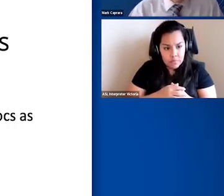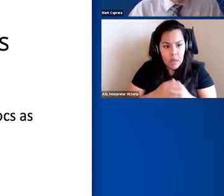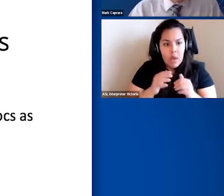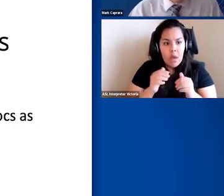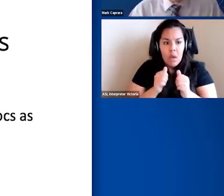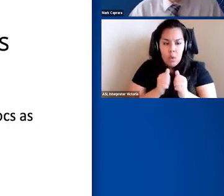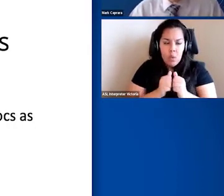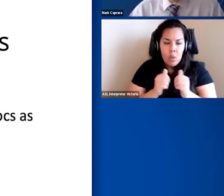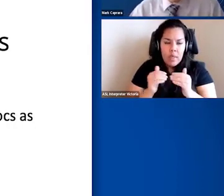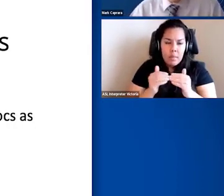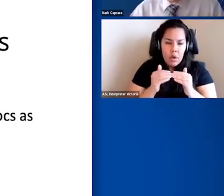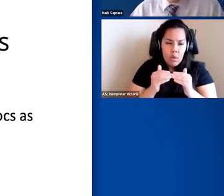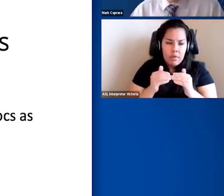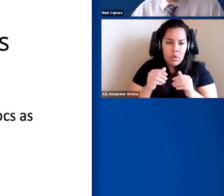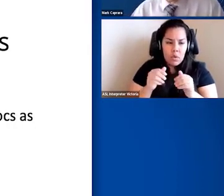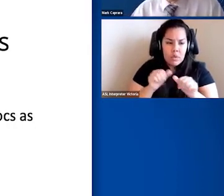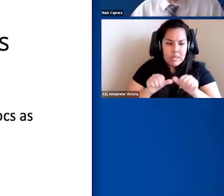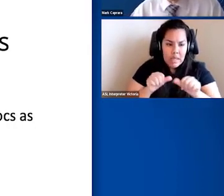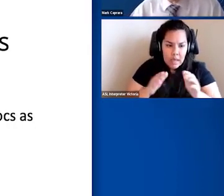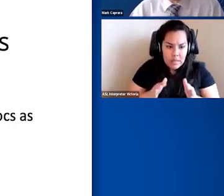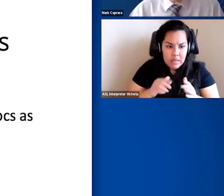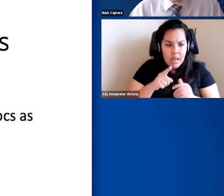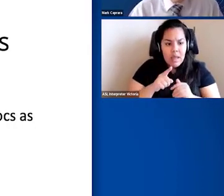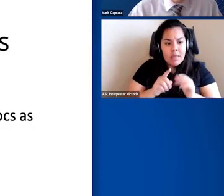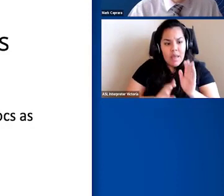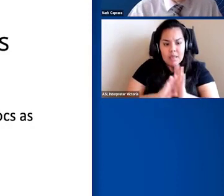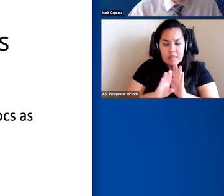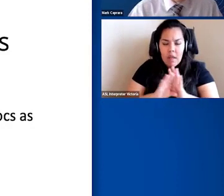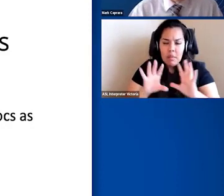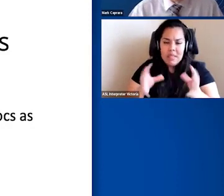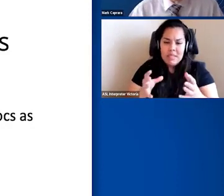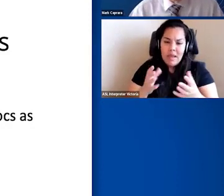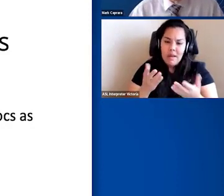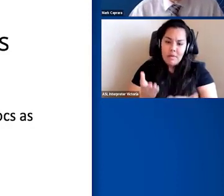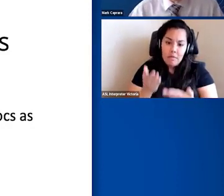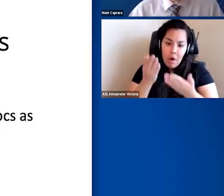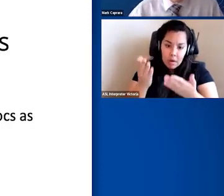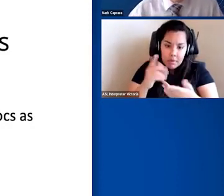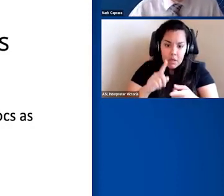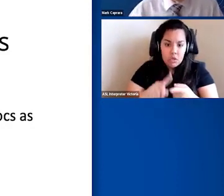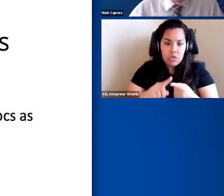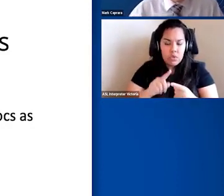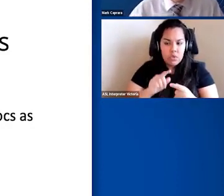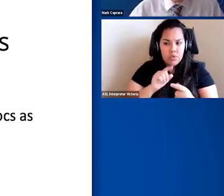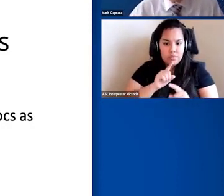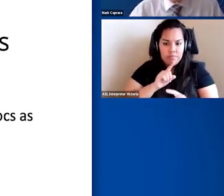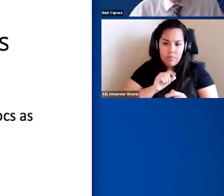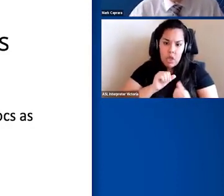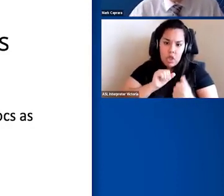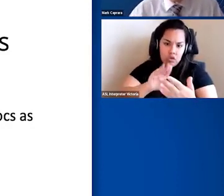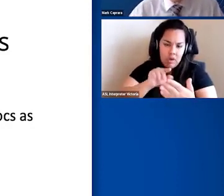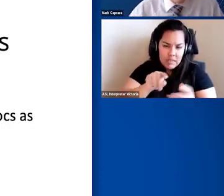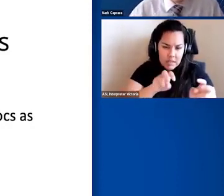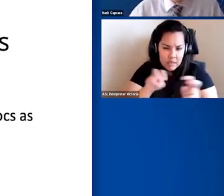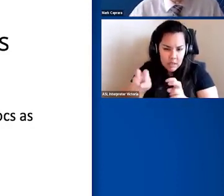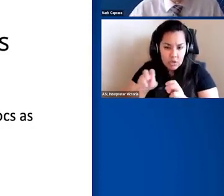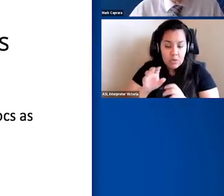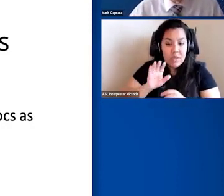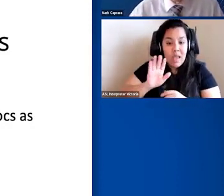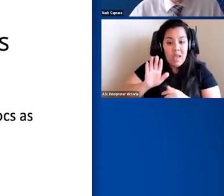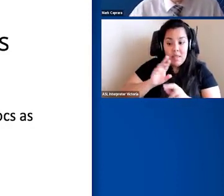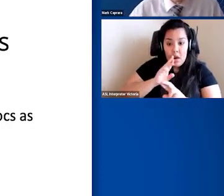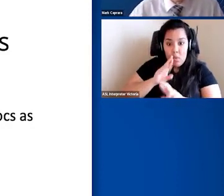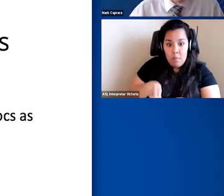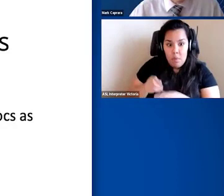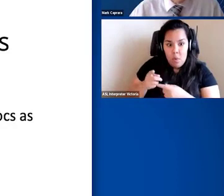staff. And they developed a set of formal recommendations to address these issues. And this report was completed in April